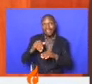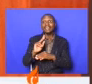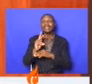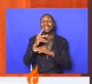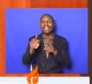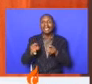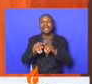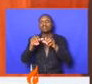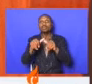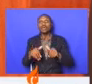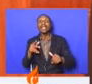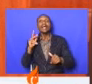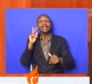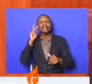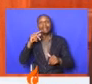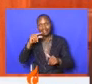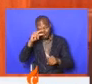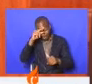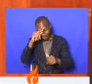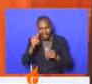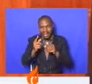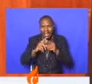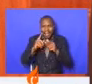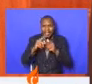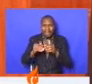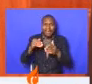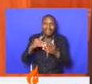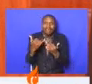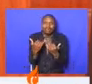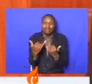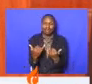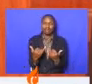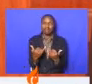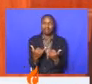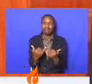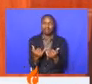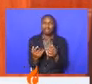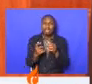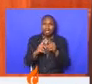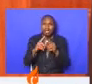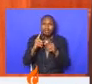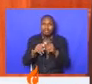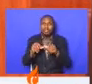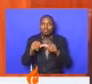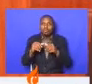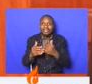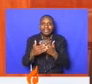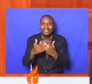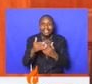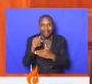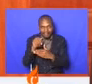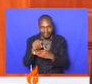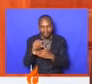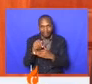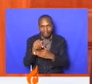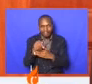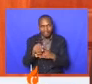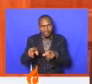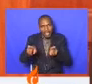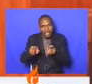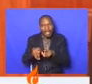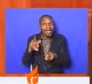well as Kisii. Madam Ambassador, as I just carried earlier, as